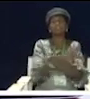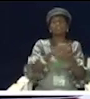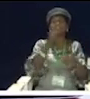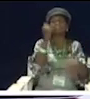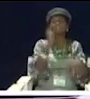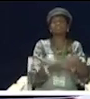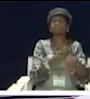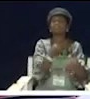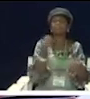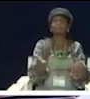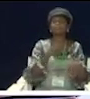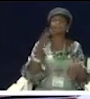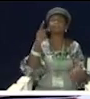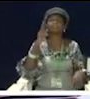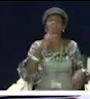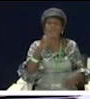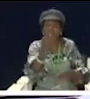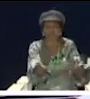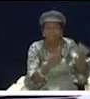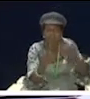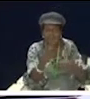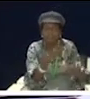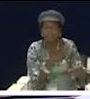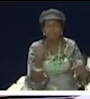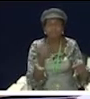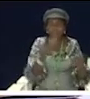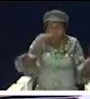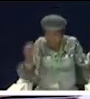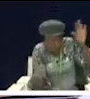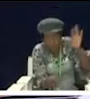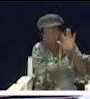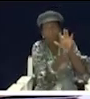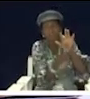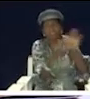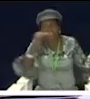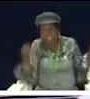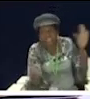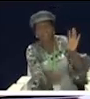the pastor saw her coming, the pastor would dodge.